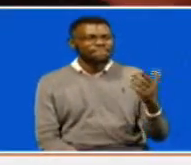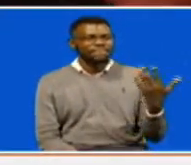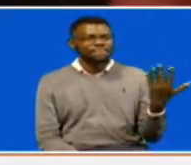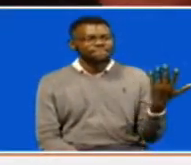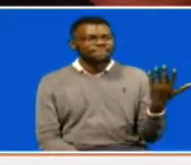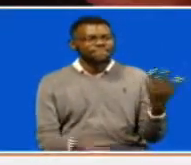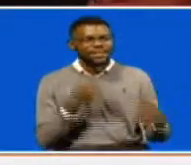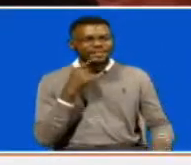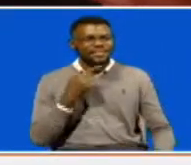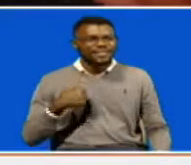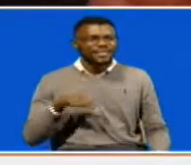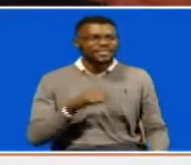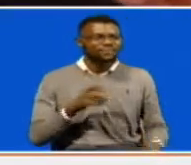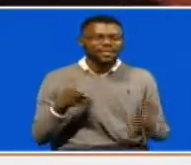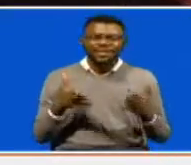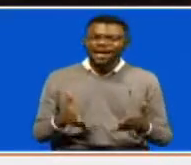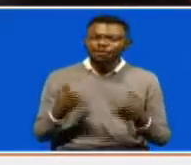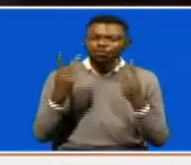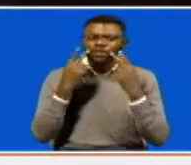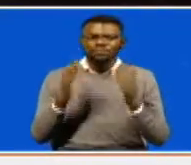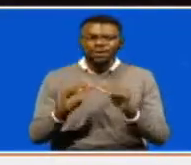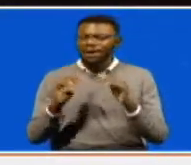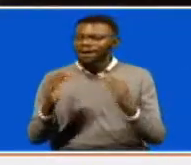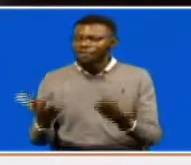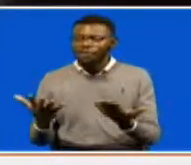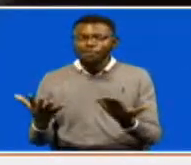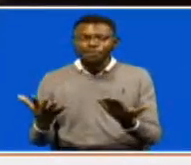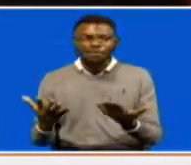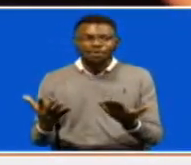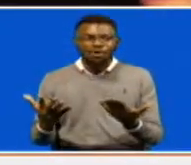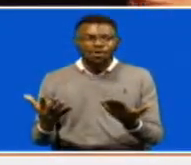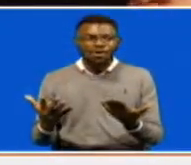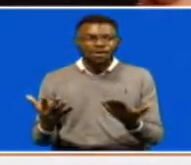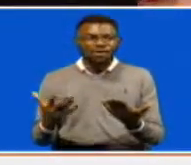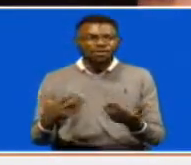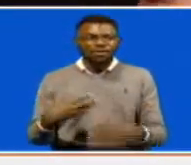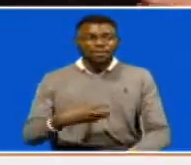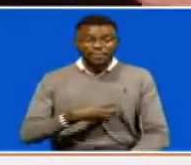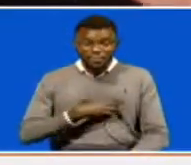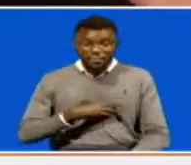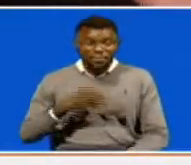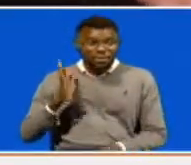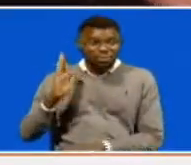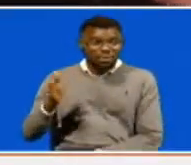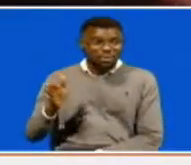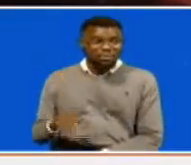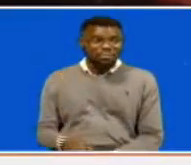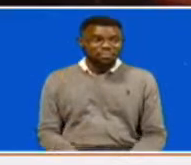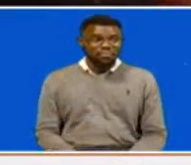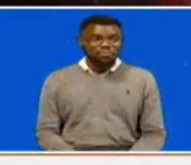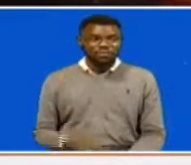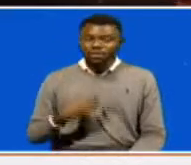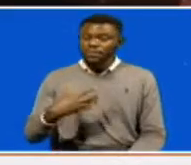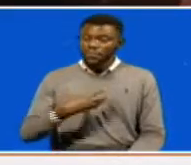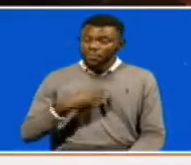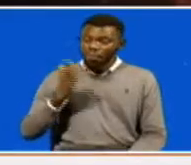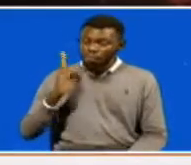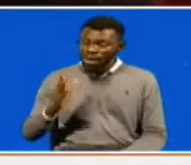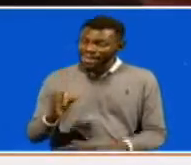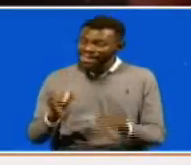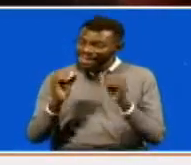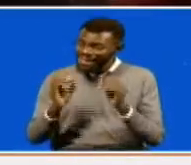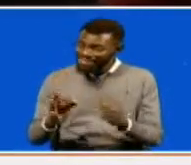there. You know, what do you make of this narrative where everybody talking about he's got to retire, he must retire? All right, well, I will. I'll retire.